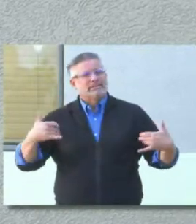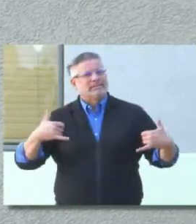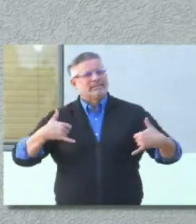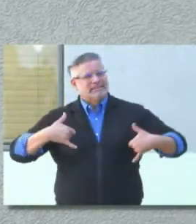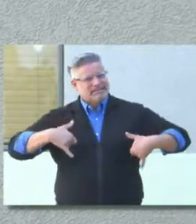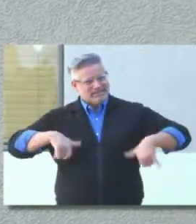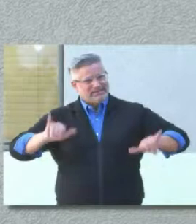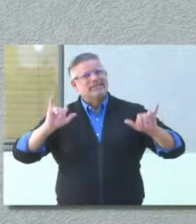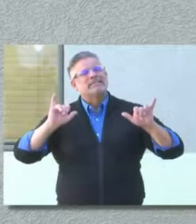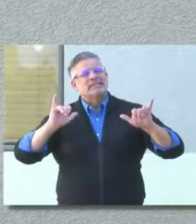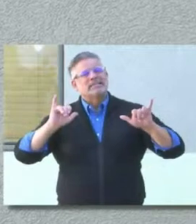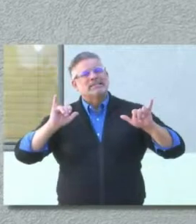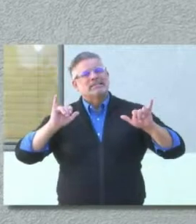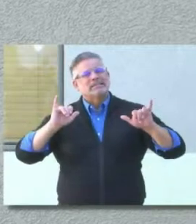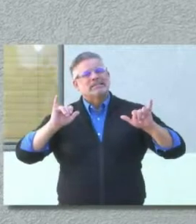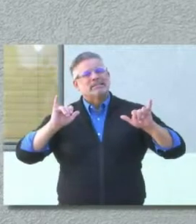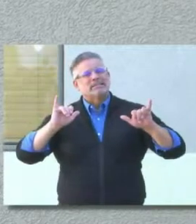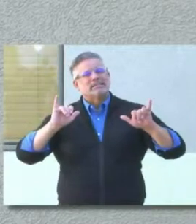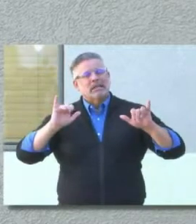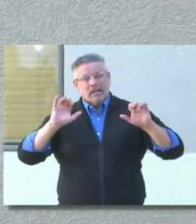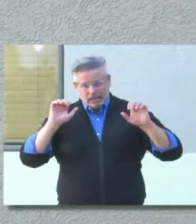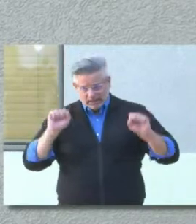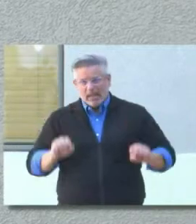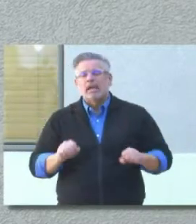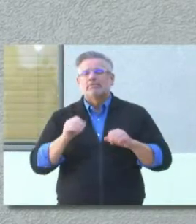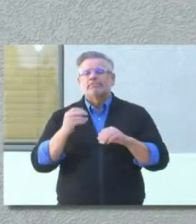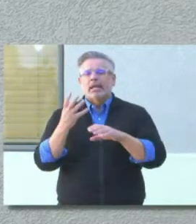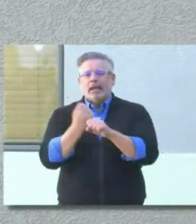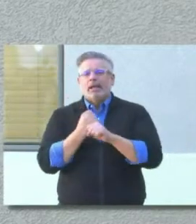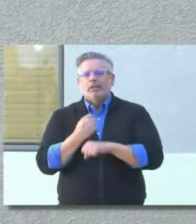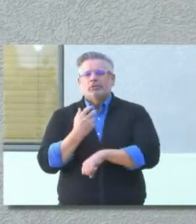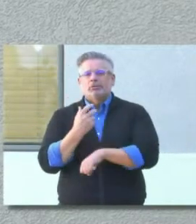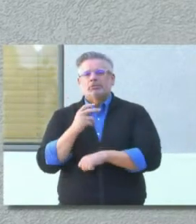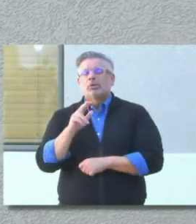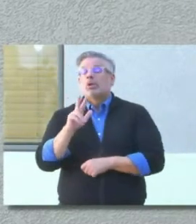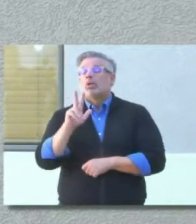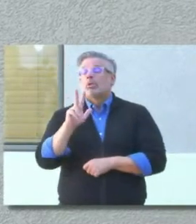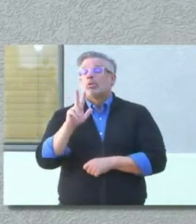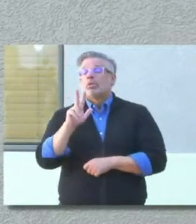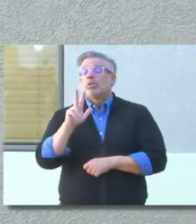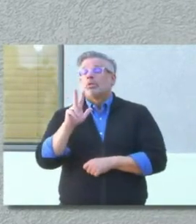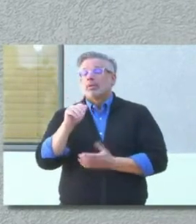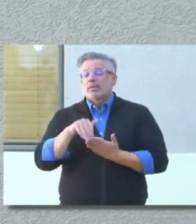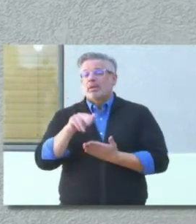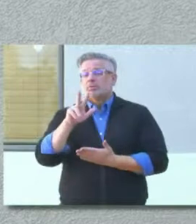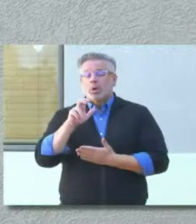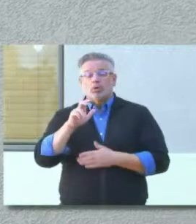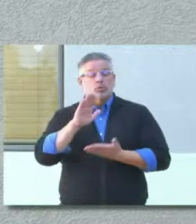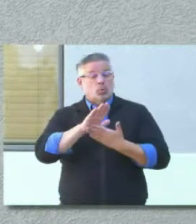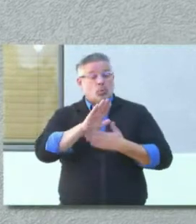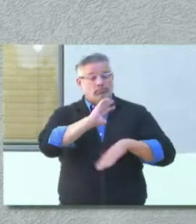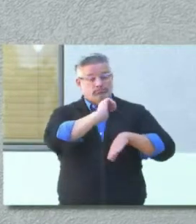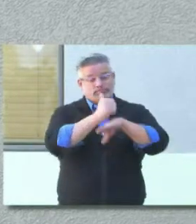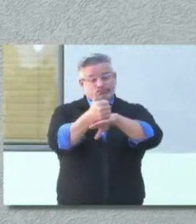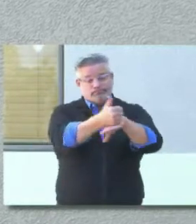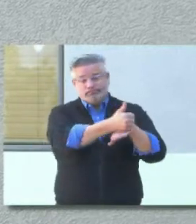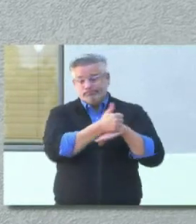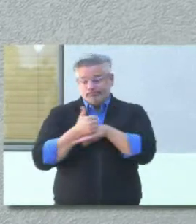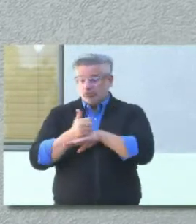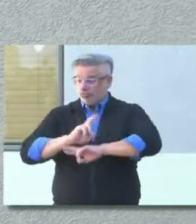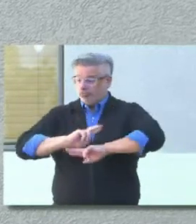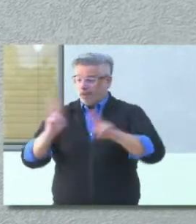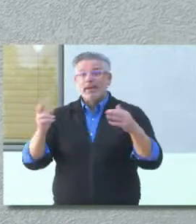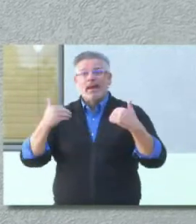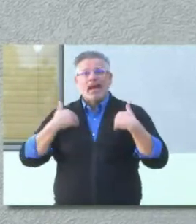that can afford themselves to that opportunity. 3,100 school sites now have been made available